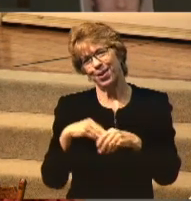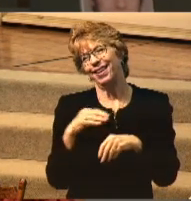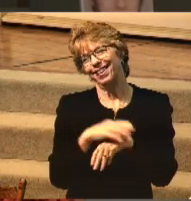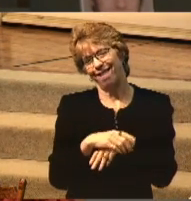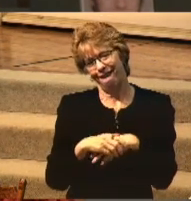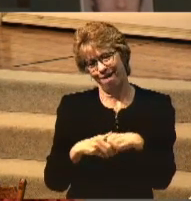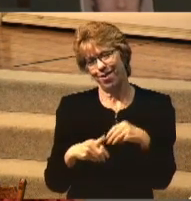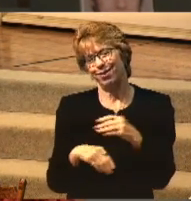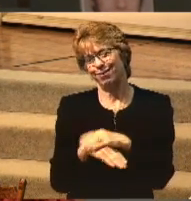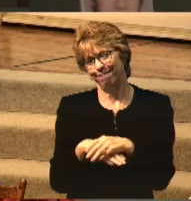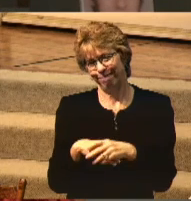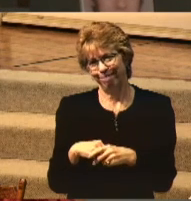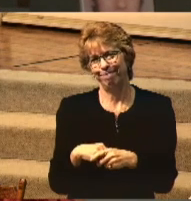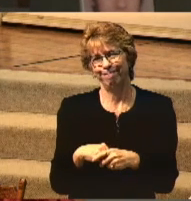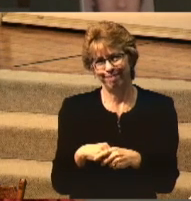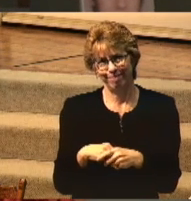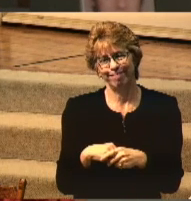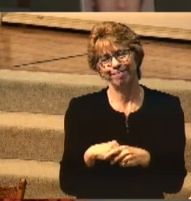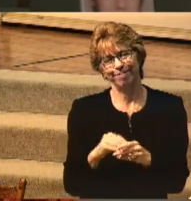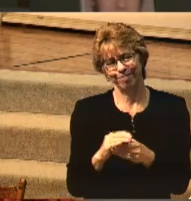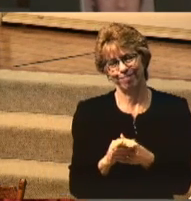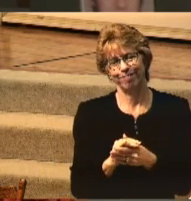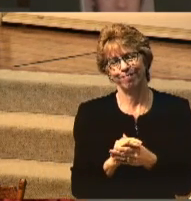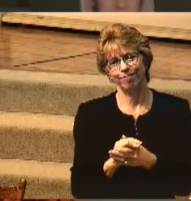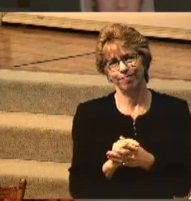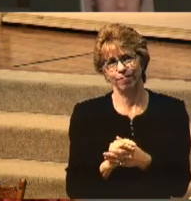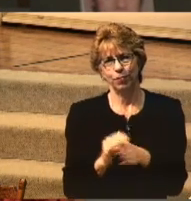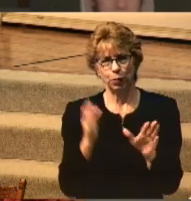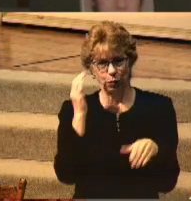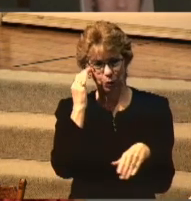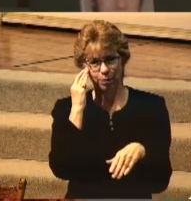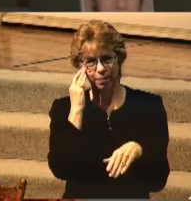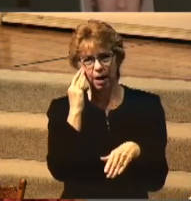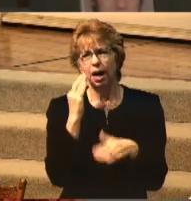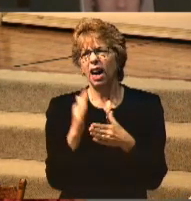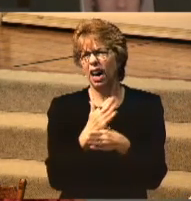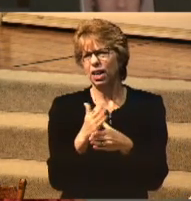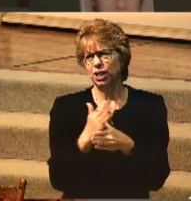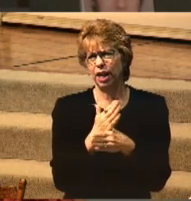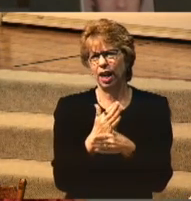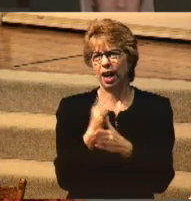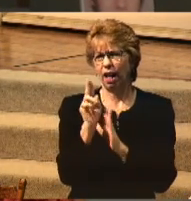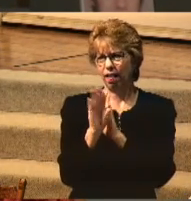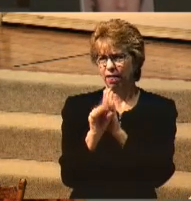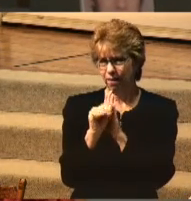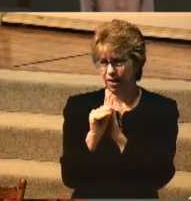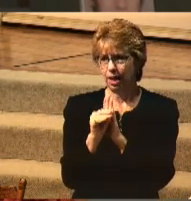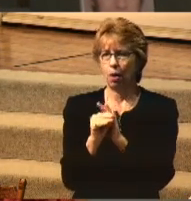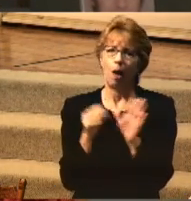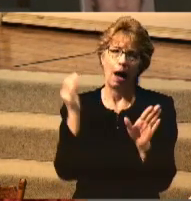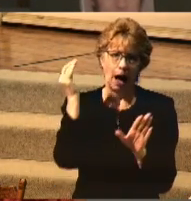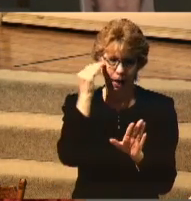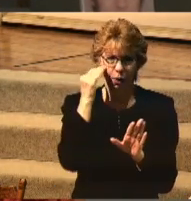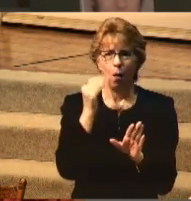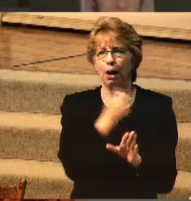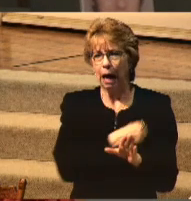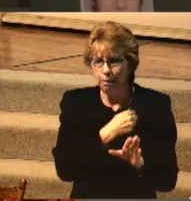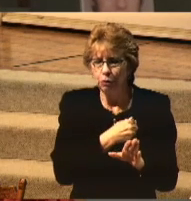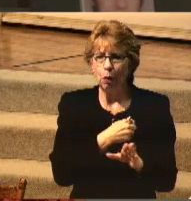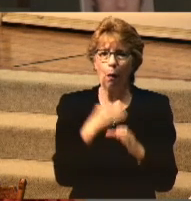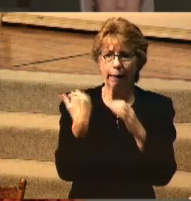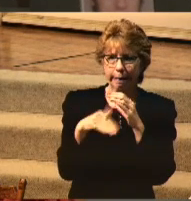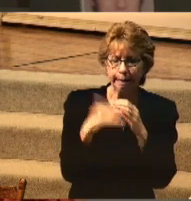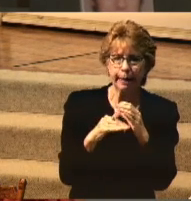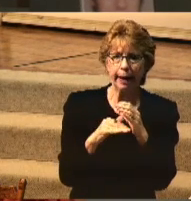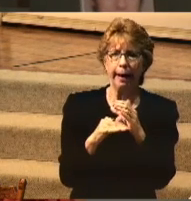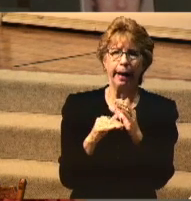Comforting. You know, I shared in the video, video got a late send out. I apologize about